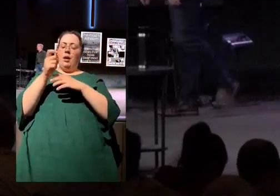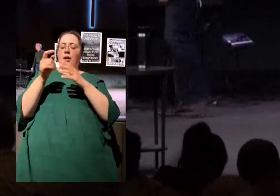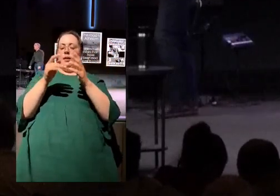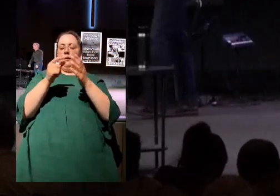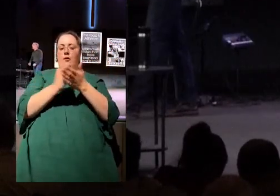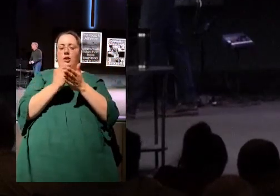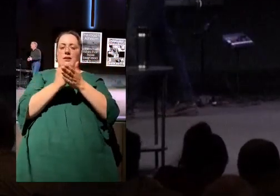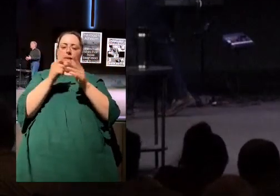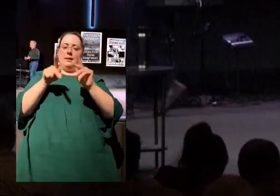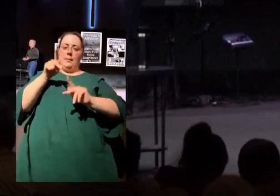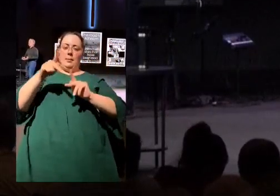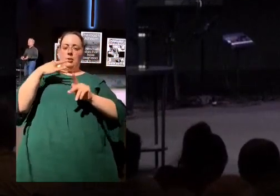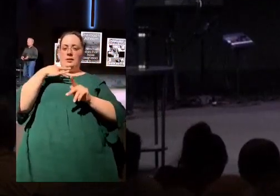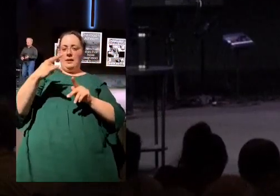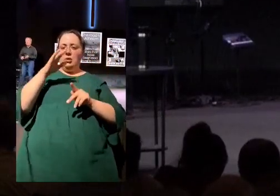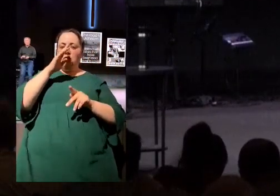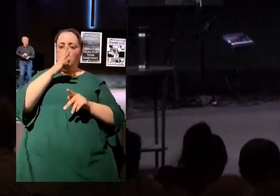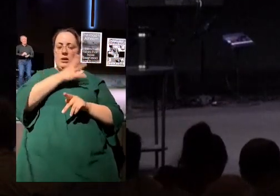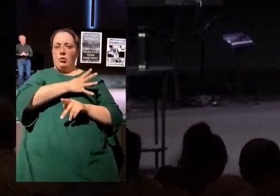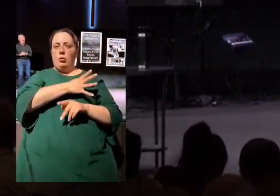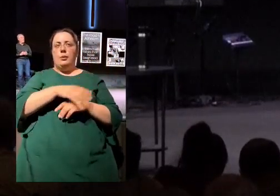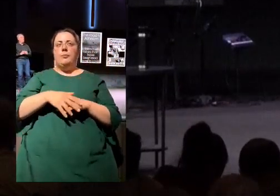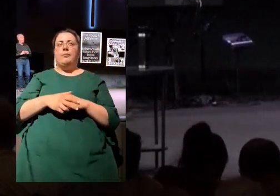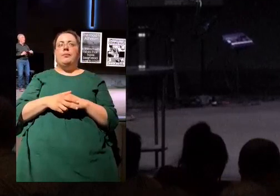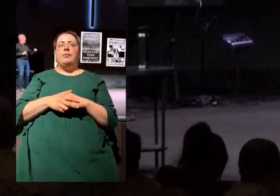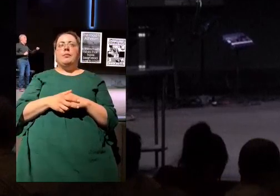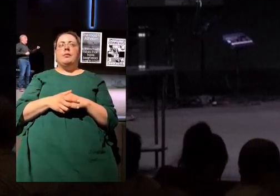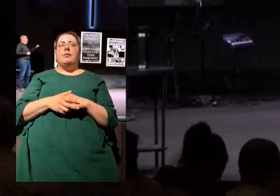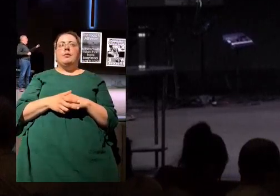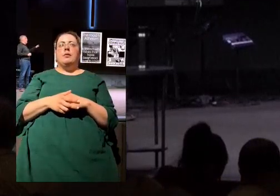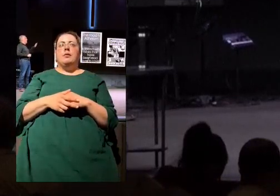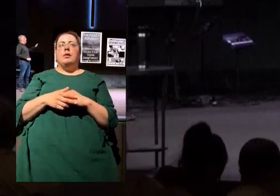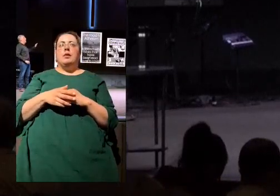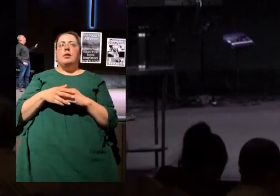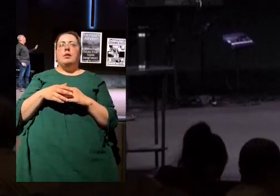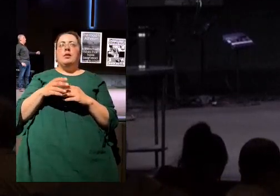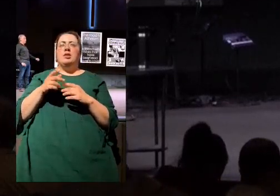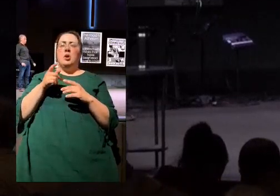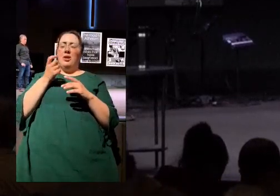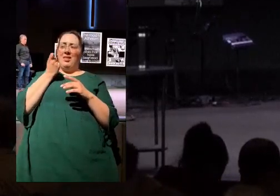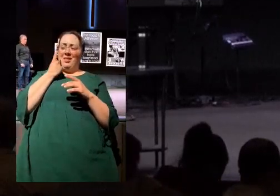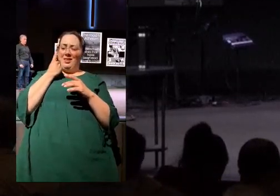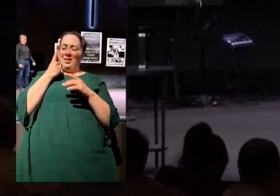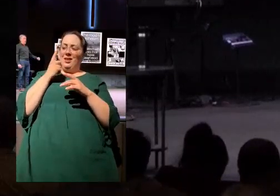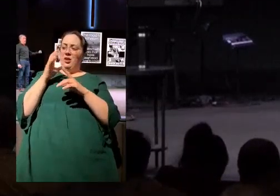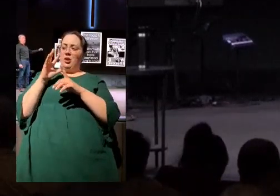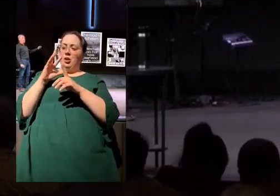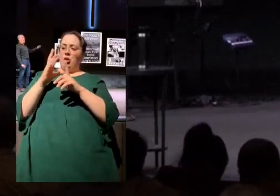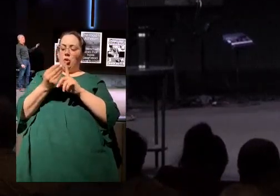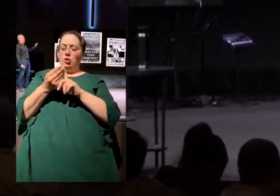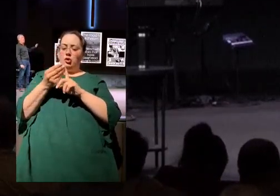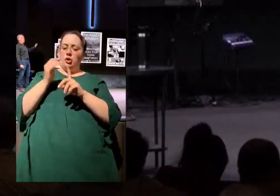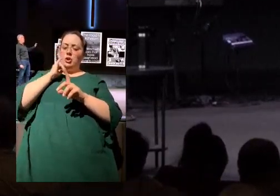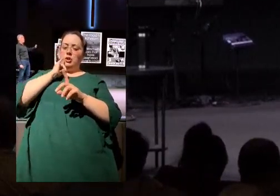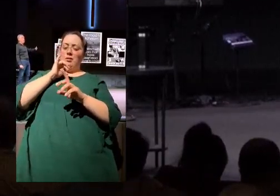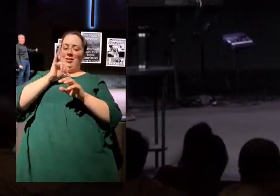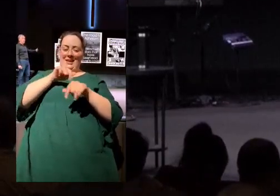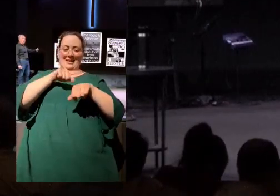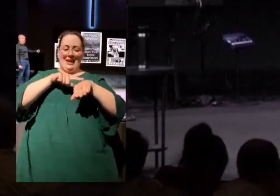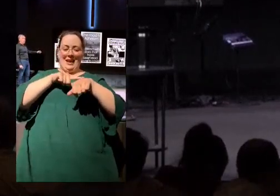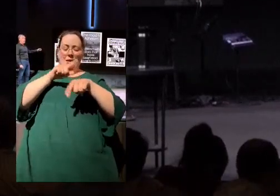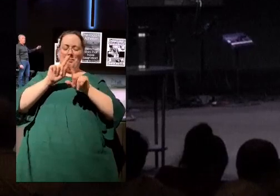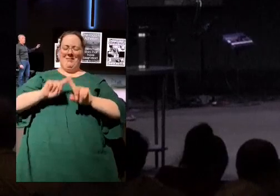of laws given to the nation of Israel at its establishment in a completely different culture, at a completely different era of